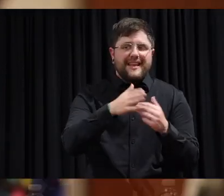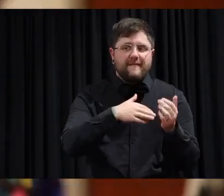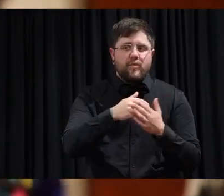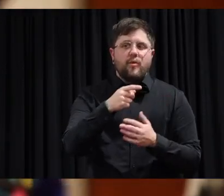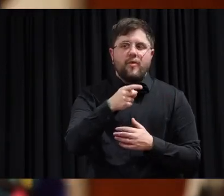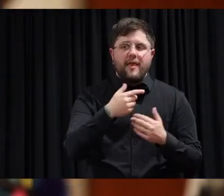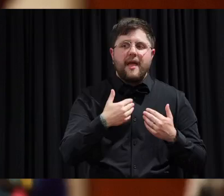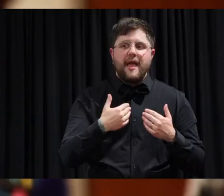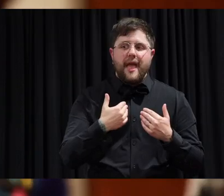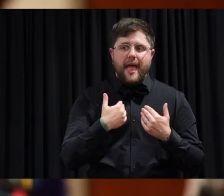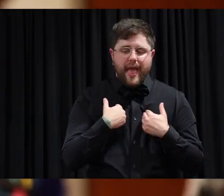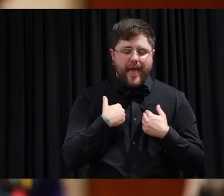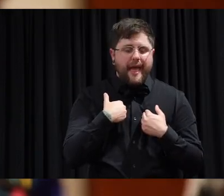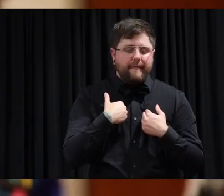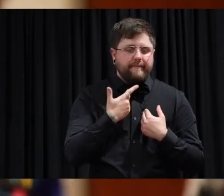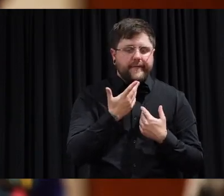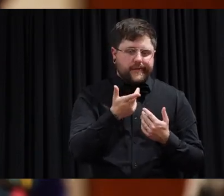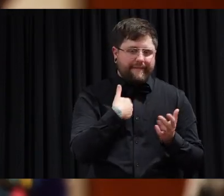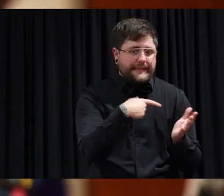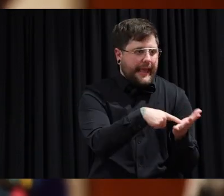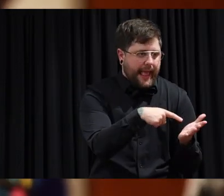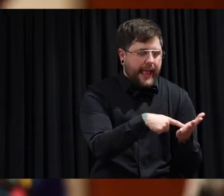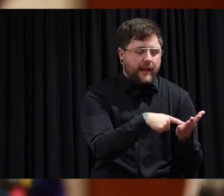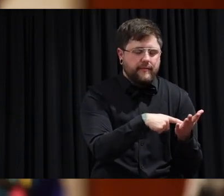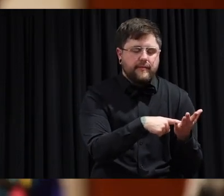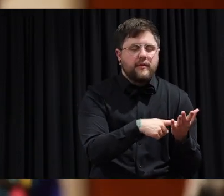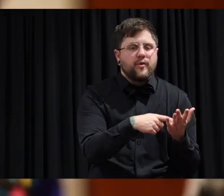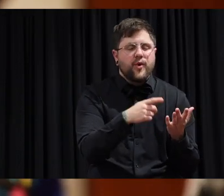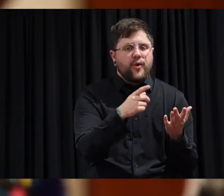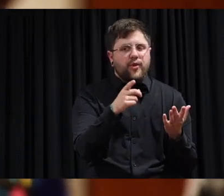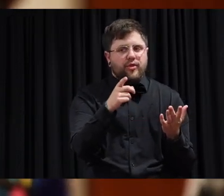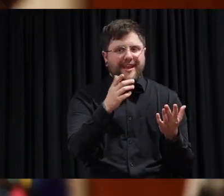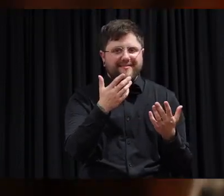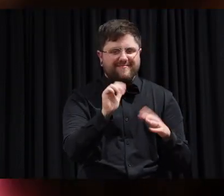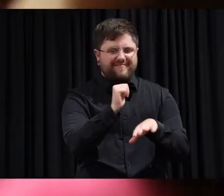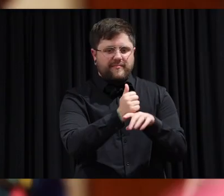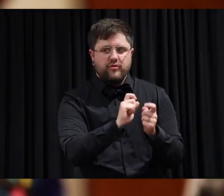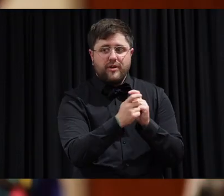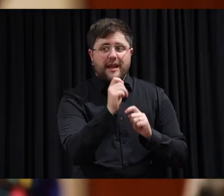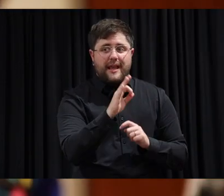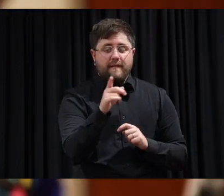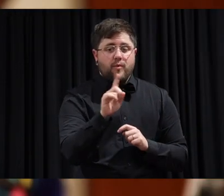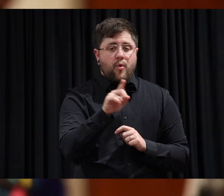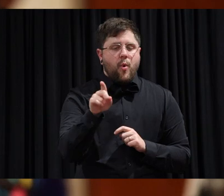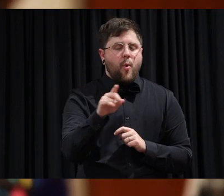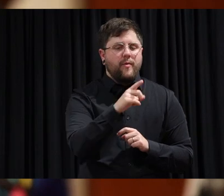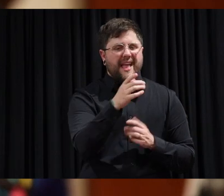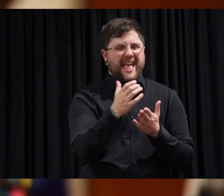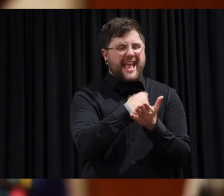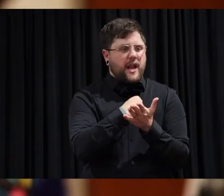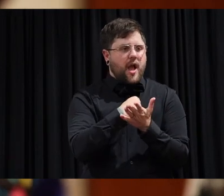they have a certain amount of debt, there has been a change to where if you go and get an income-driven repayment